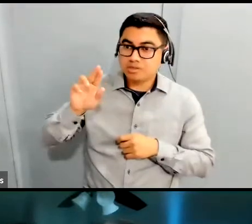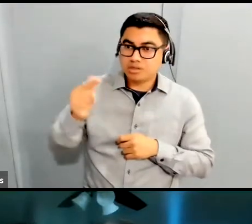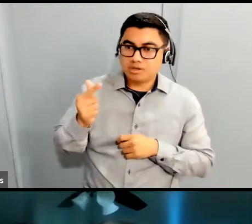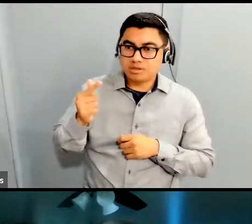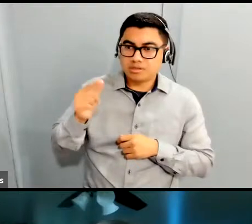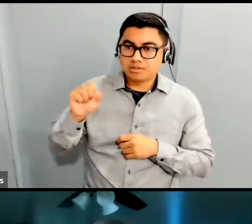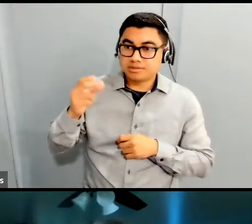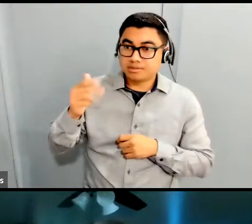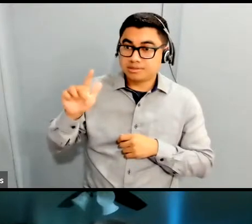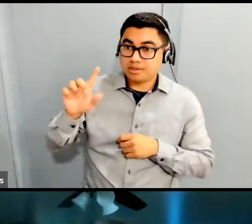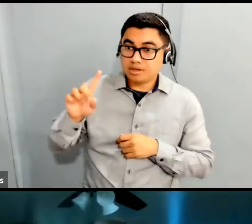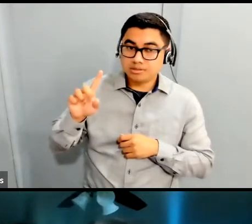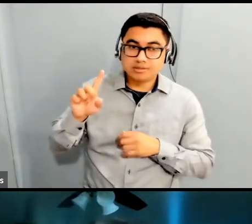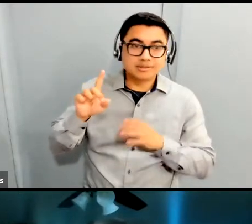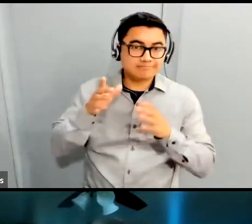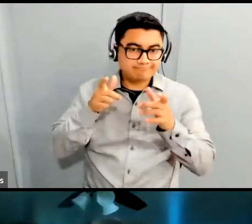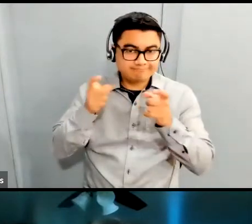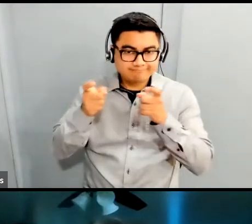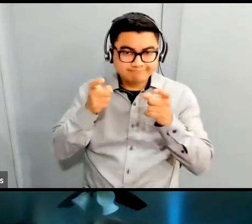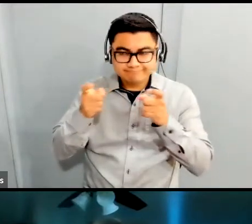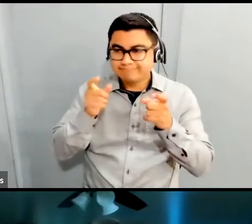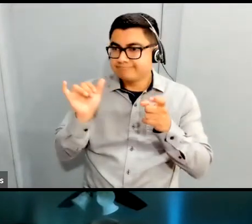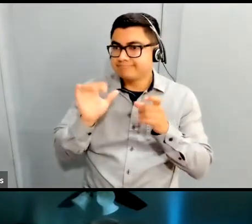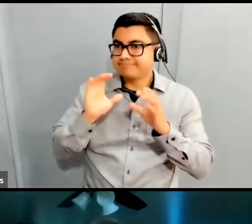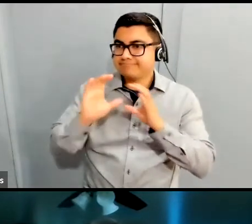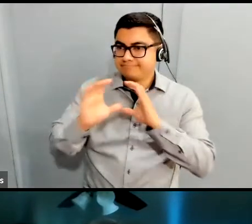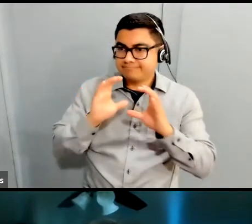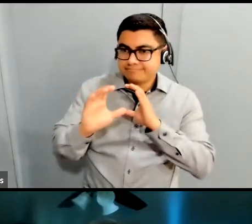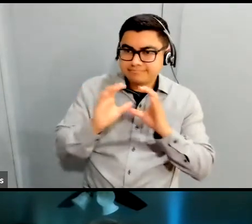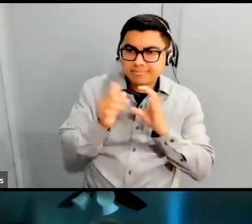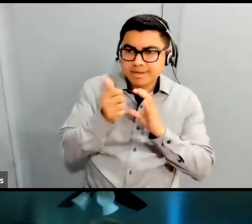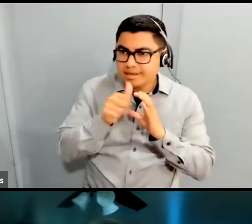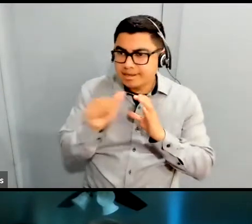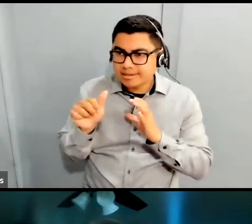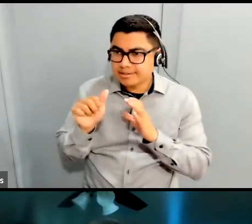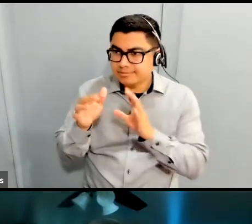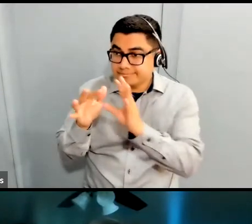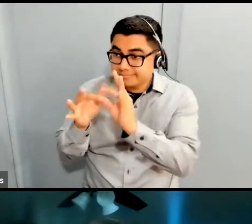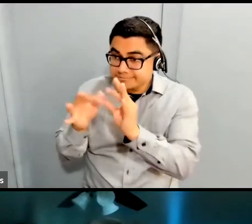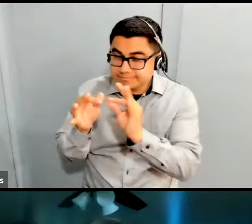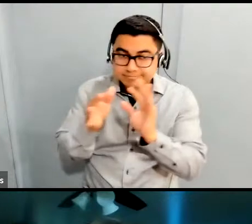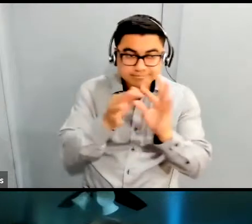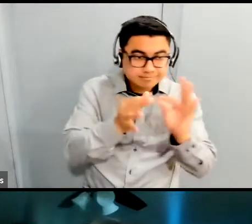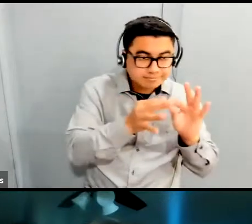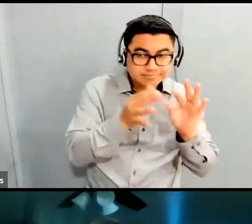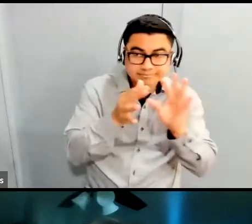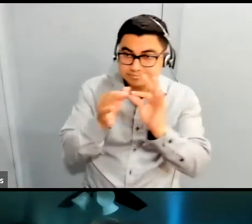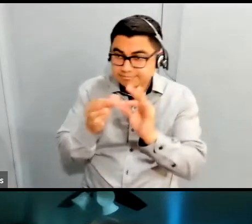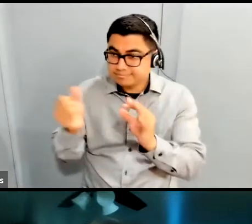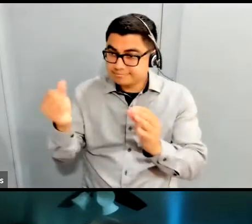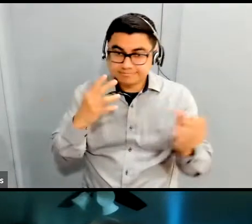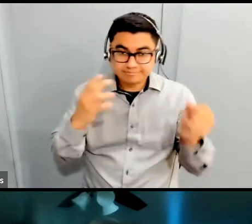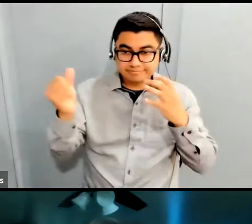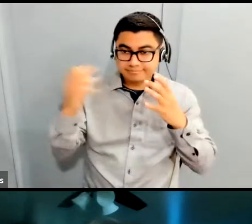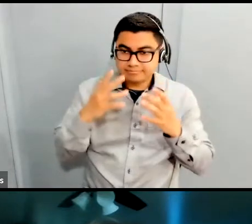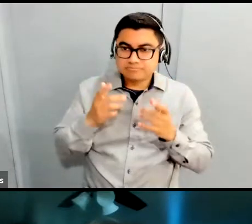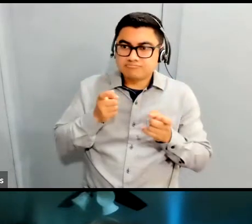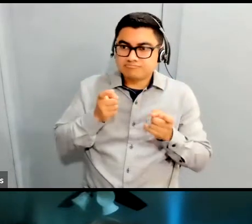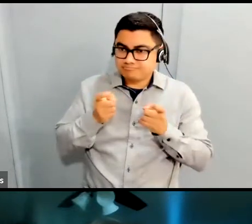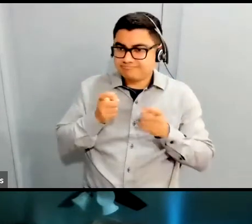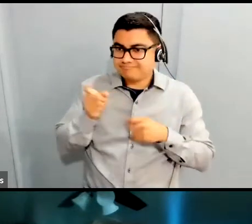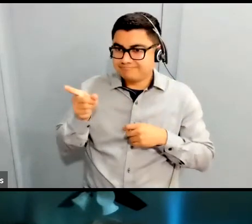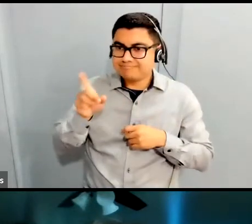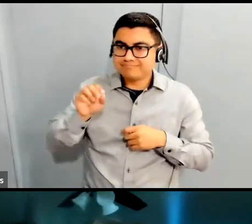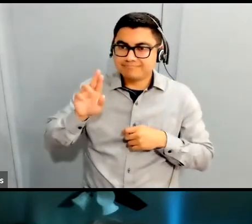be fielding the questions and comments that might come in, and our amazing assistant superintendent, Katie